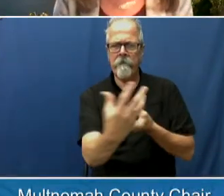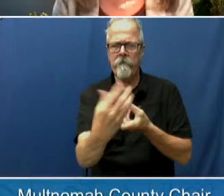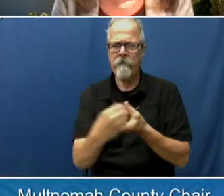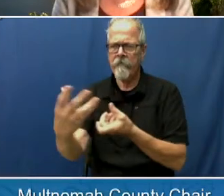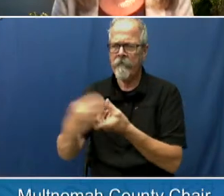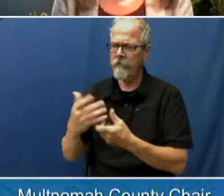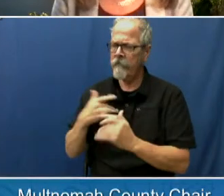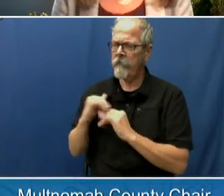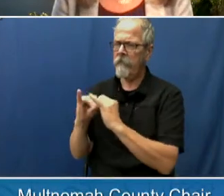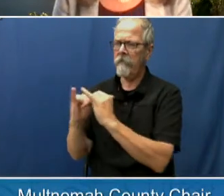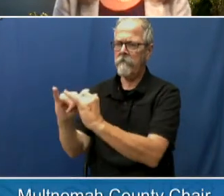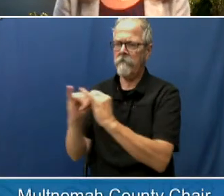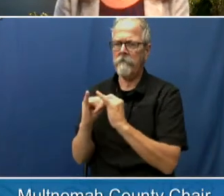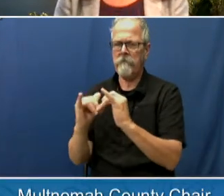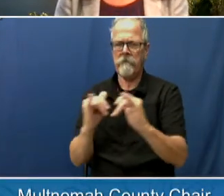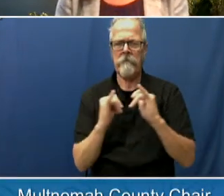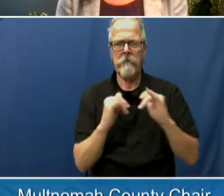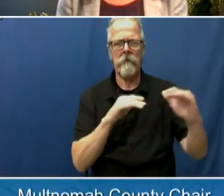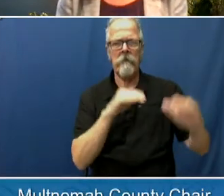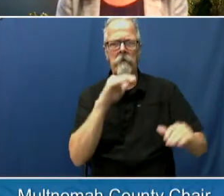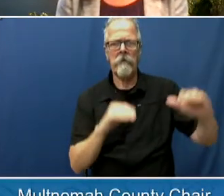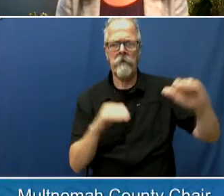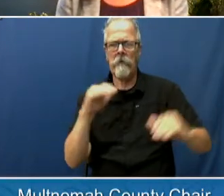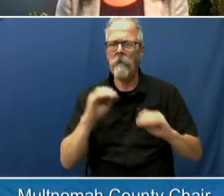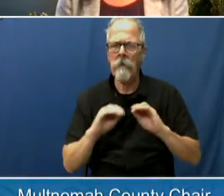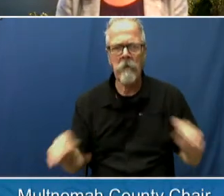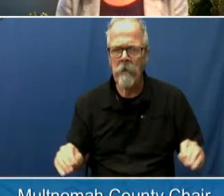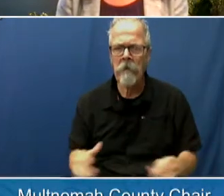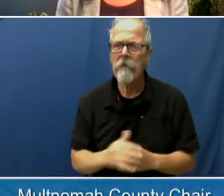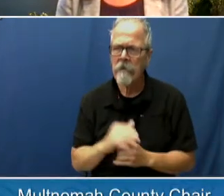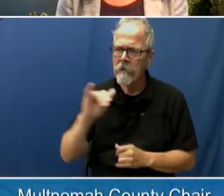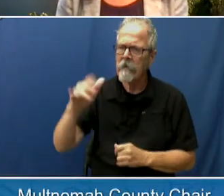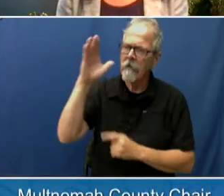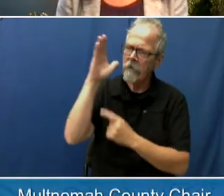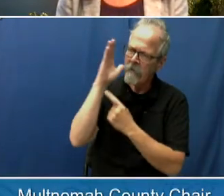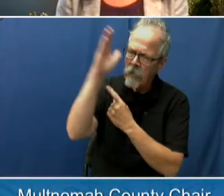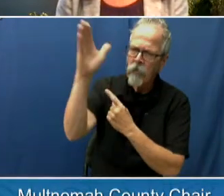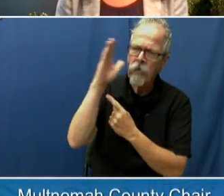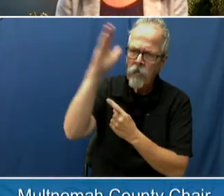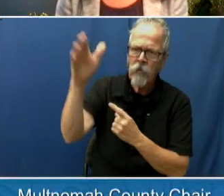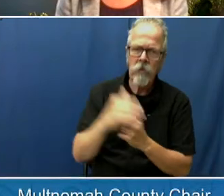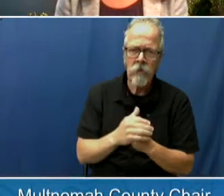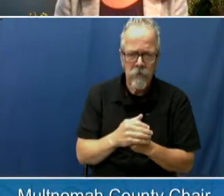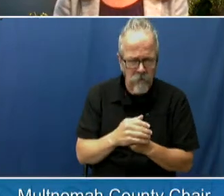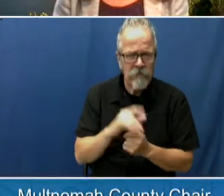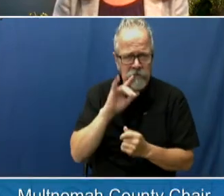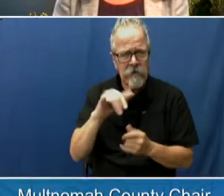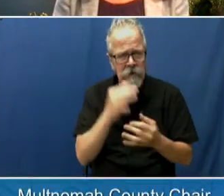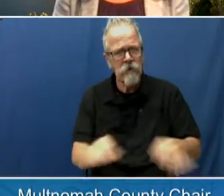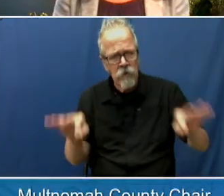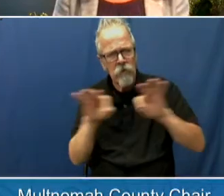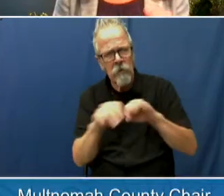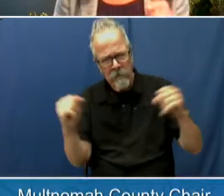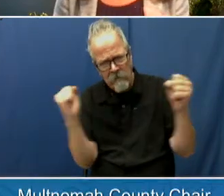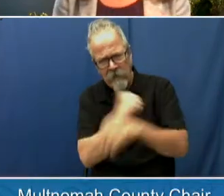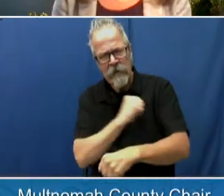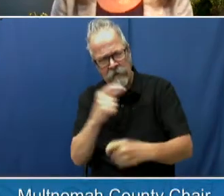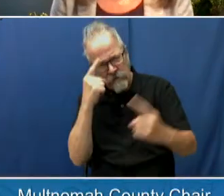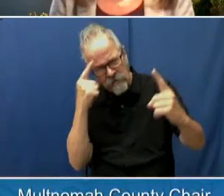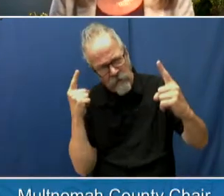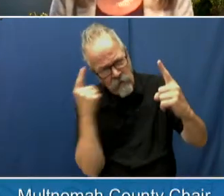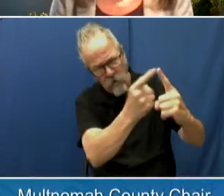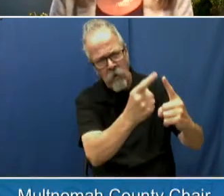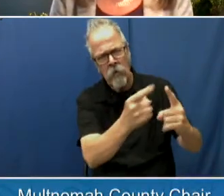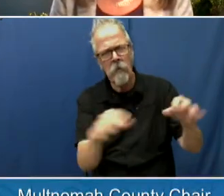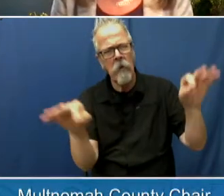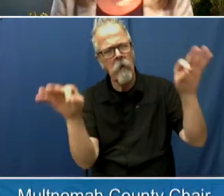know that it is without a doubt worthwhile and right. The groups that are